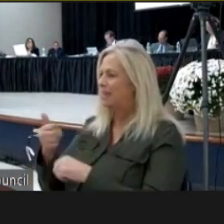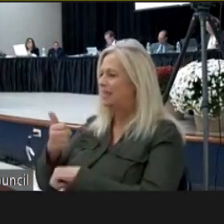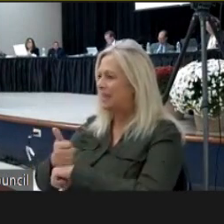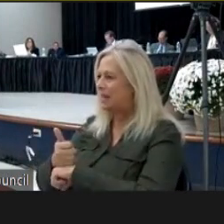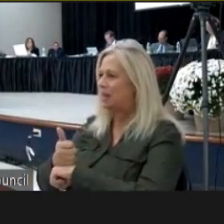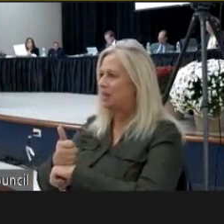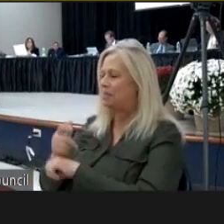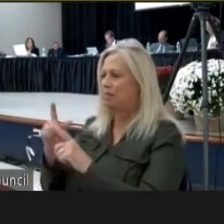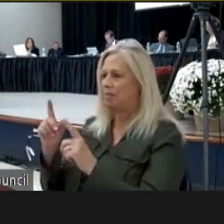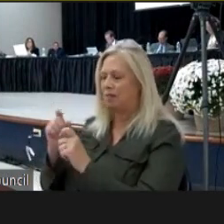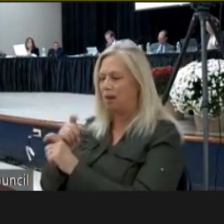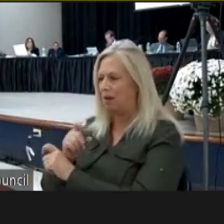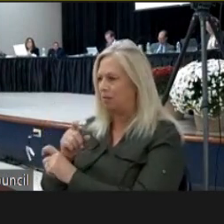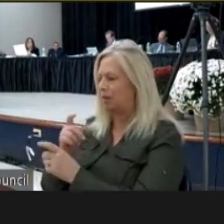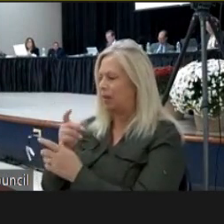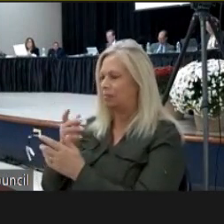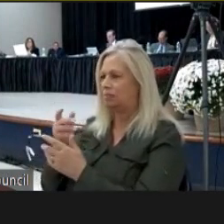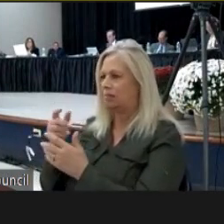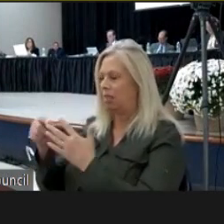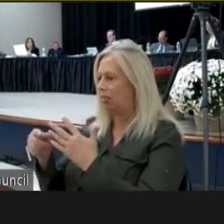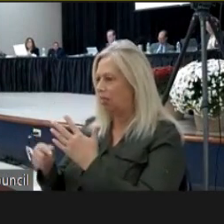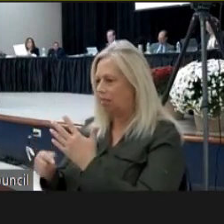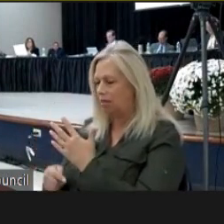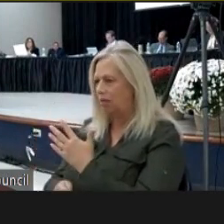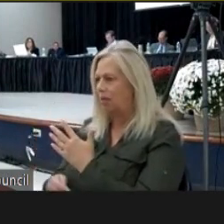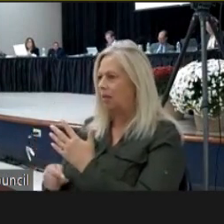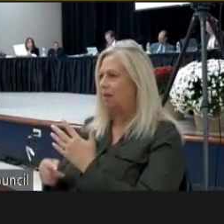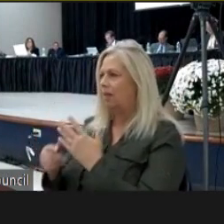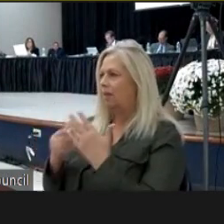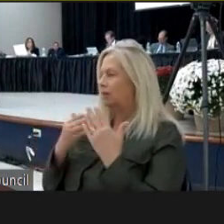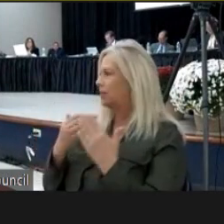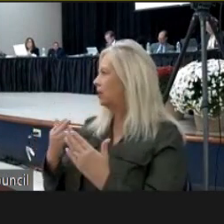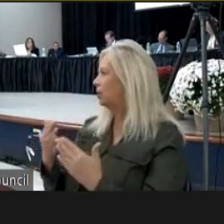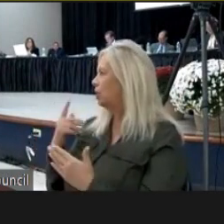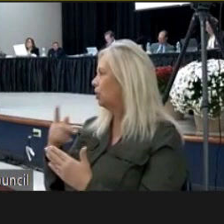factors. I just really appreciate you balancing all that out.